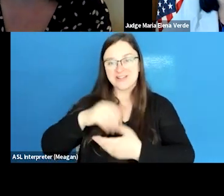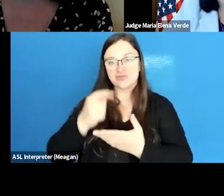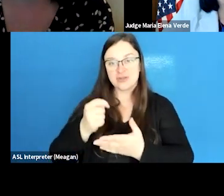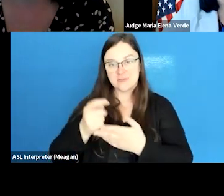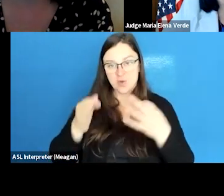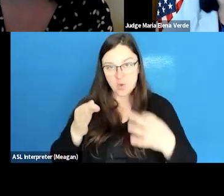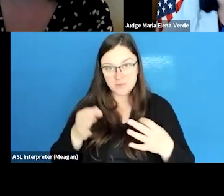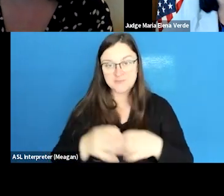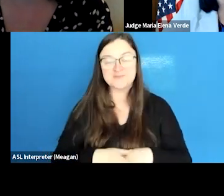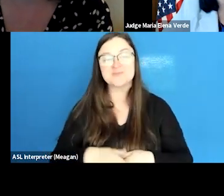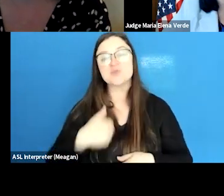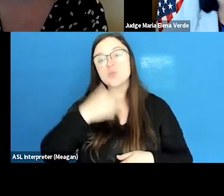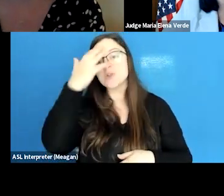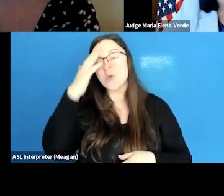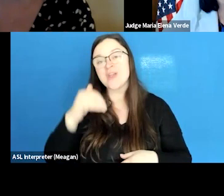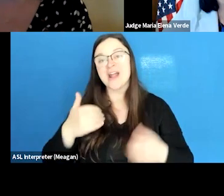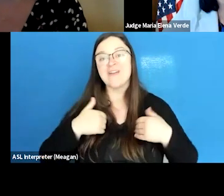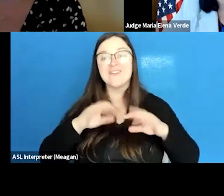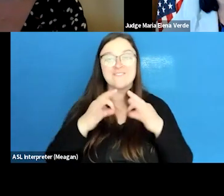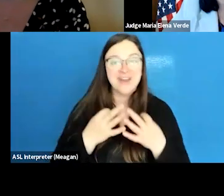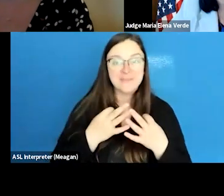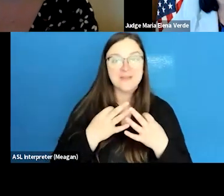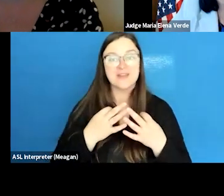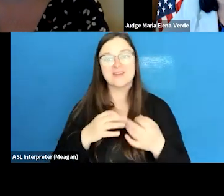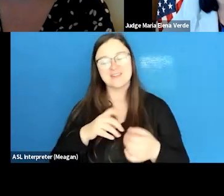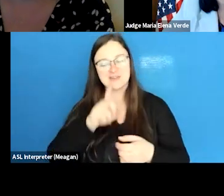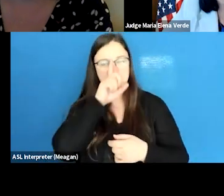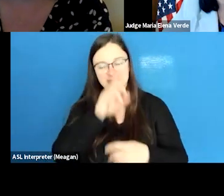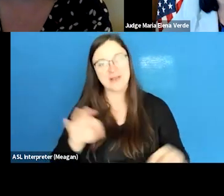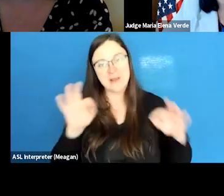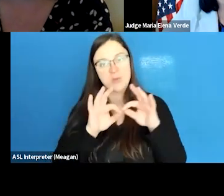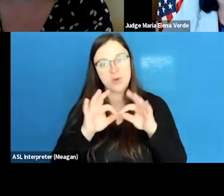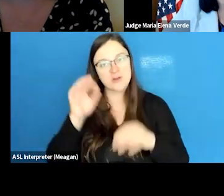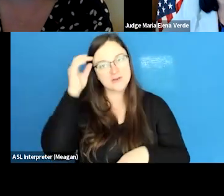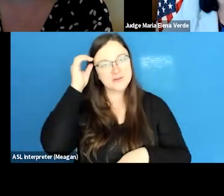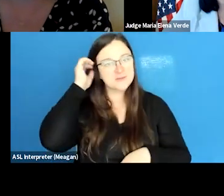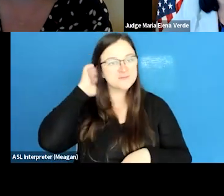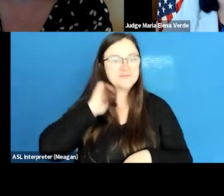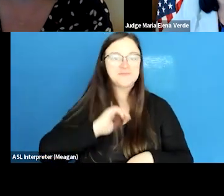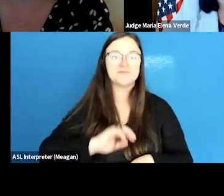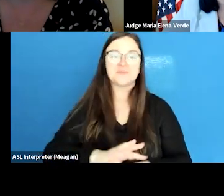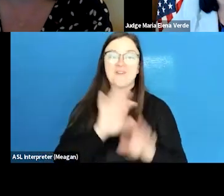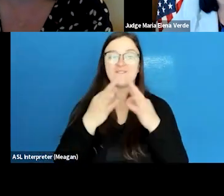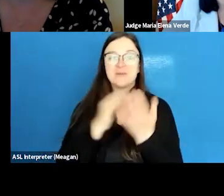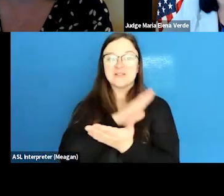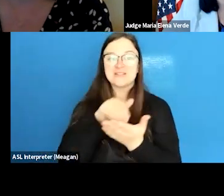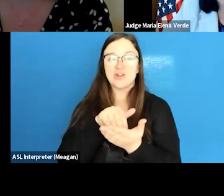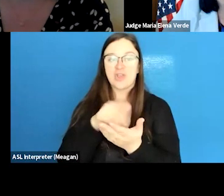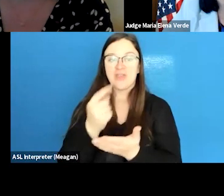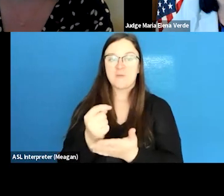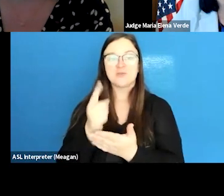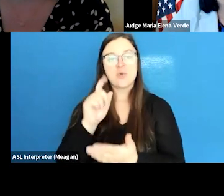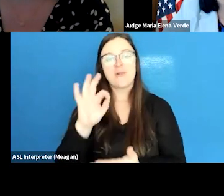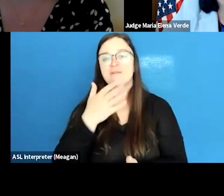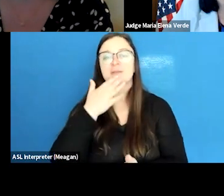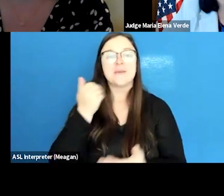family support piece and those family bonds is super important. And family-centered therapy is one of the best approaches to